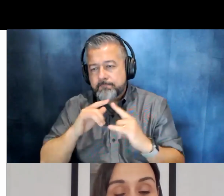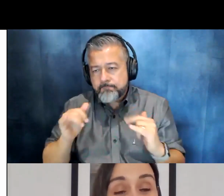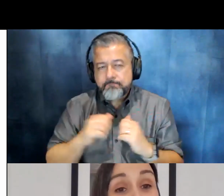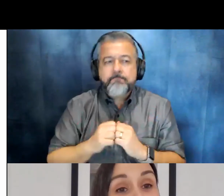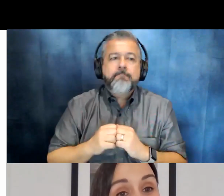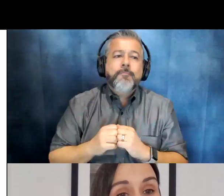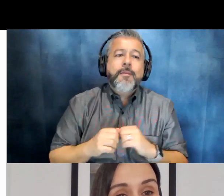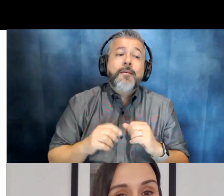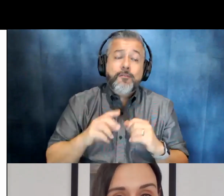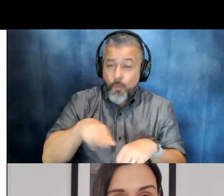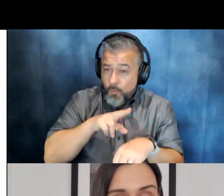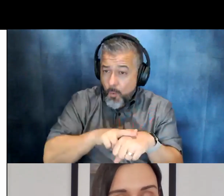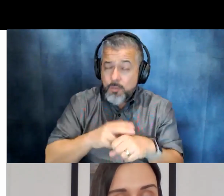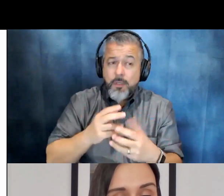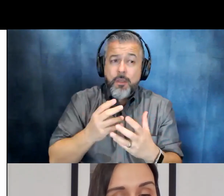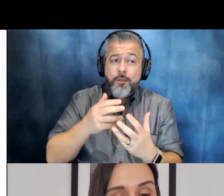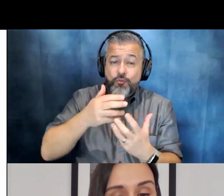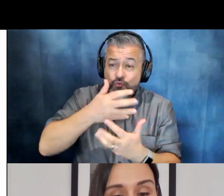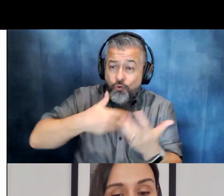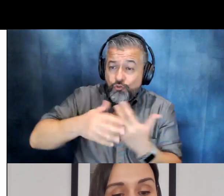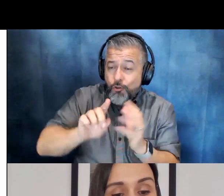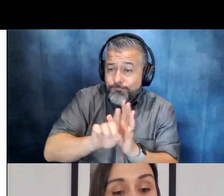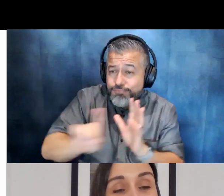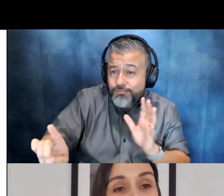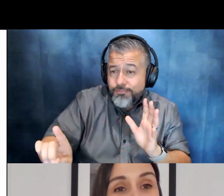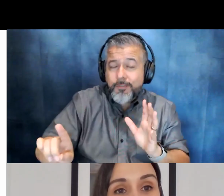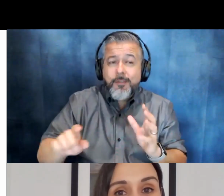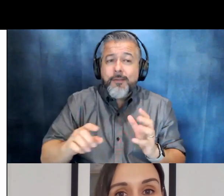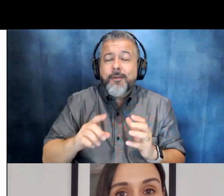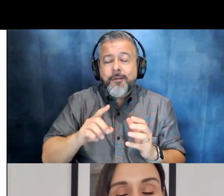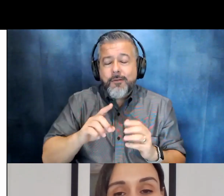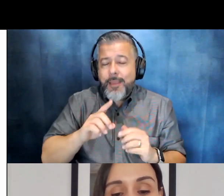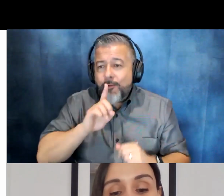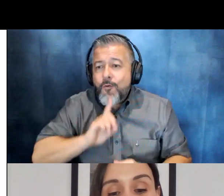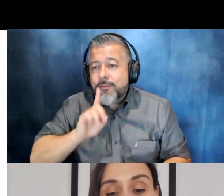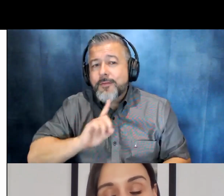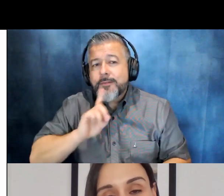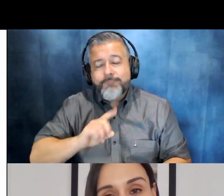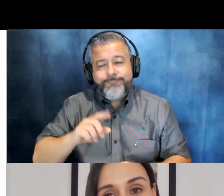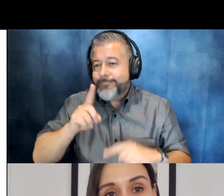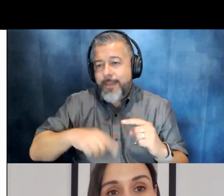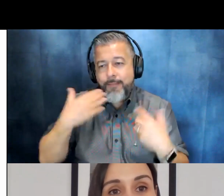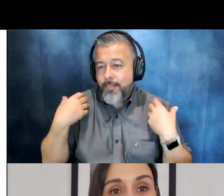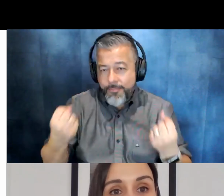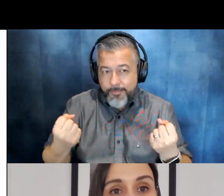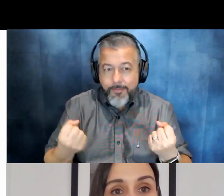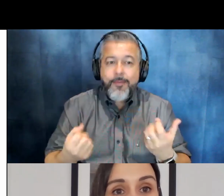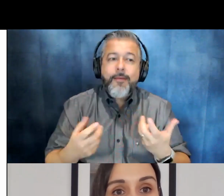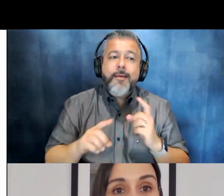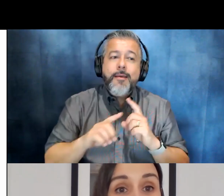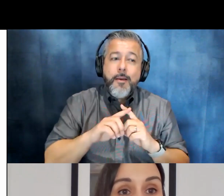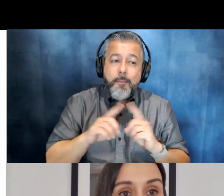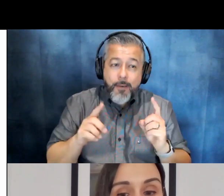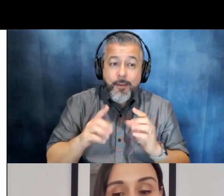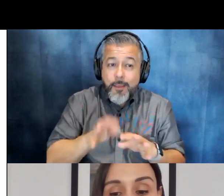health, but there is evidence behind this. Social isolation being the objective state of having few